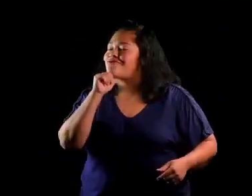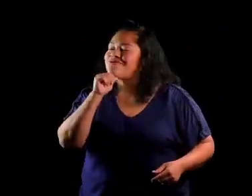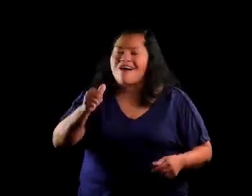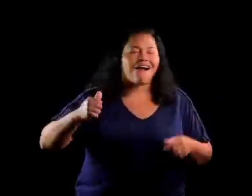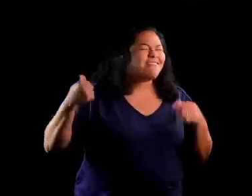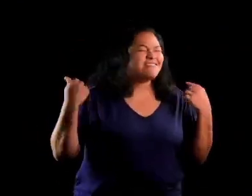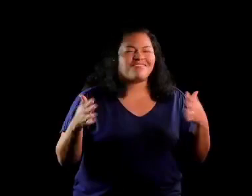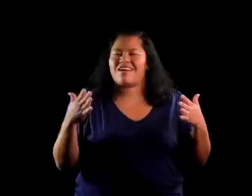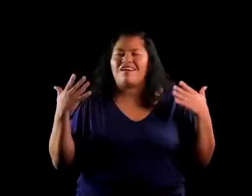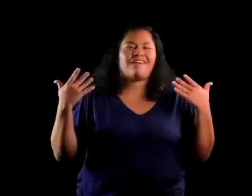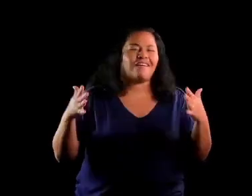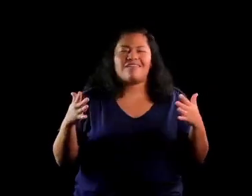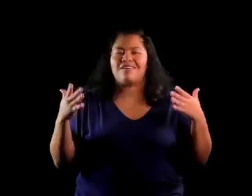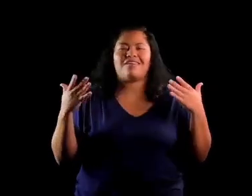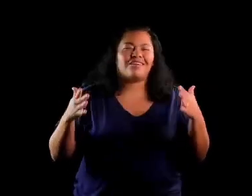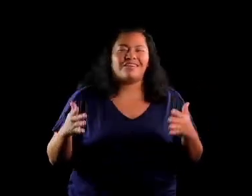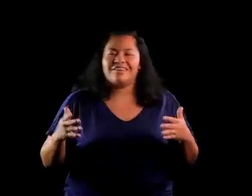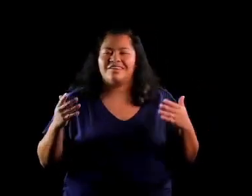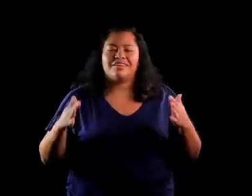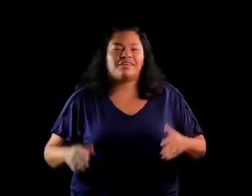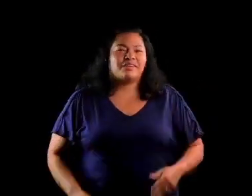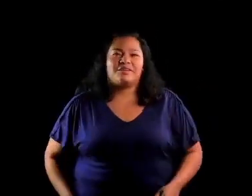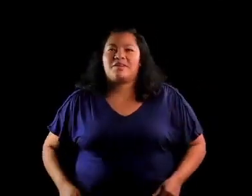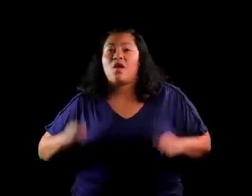dead, you're not done.